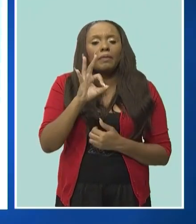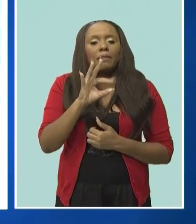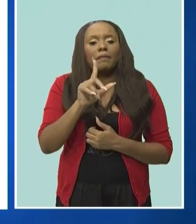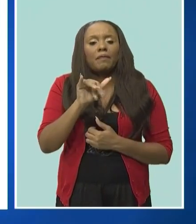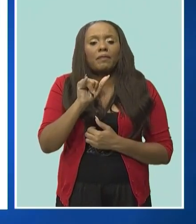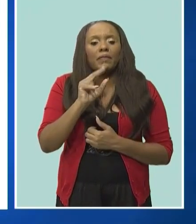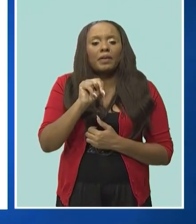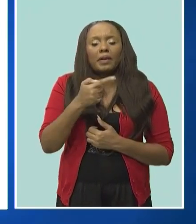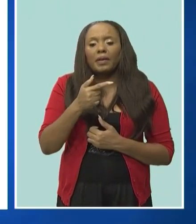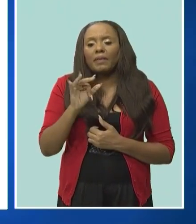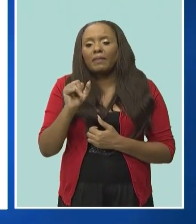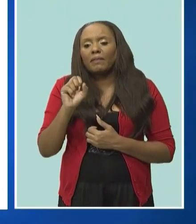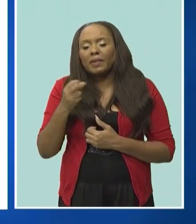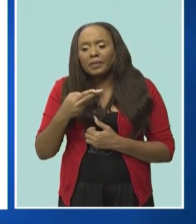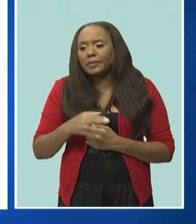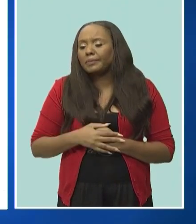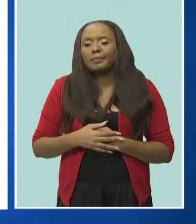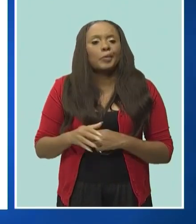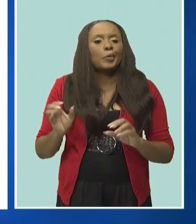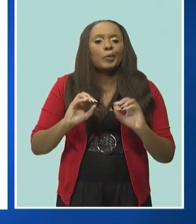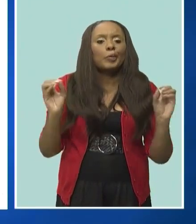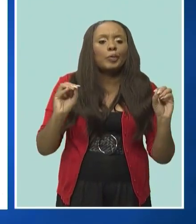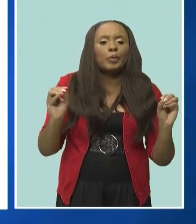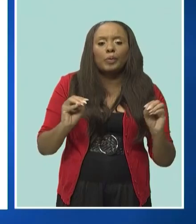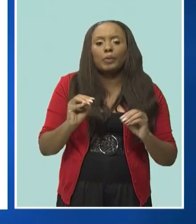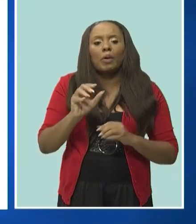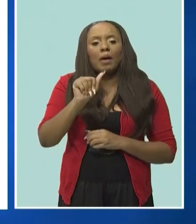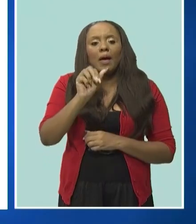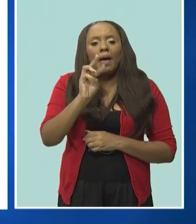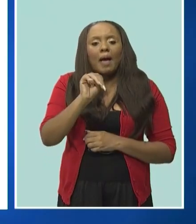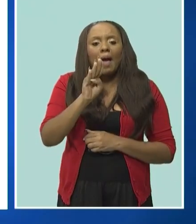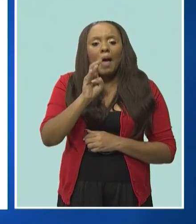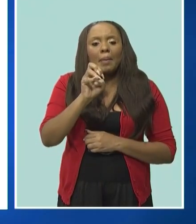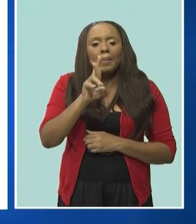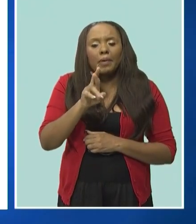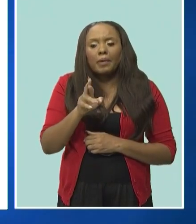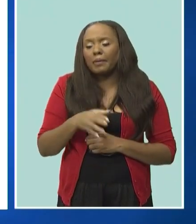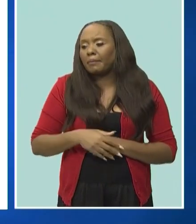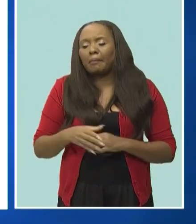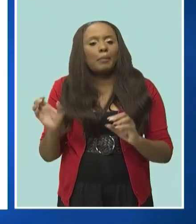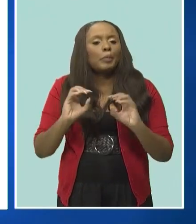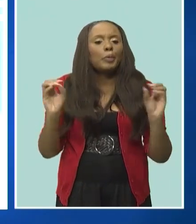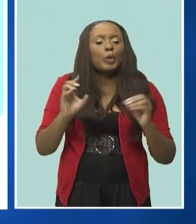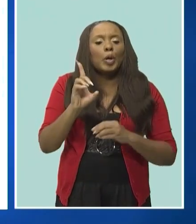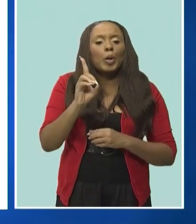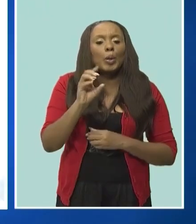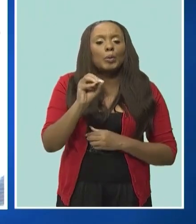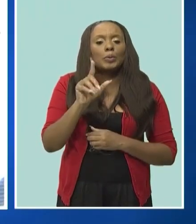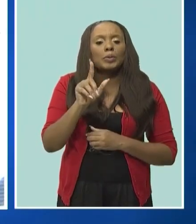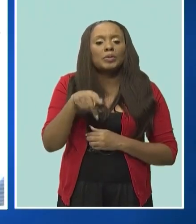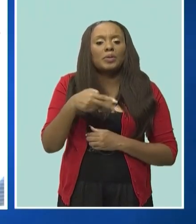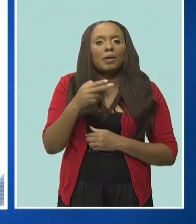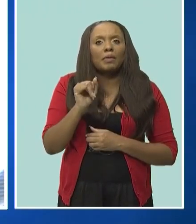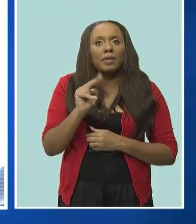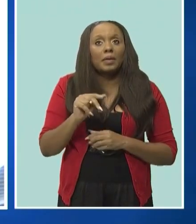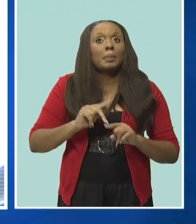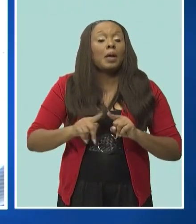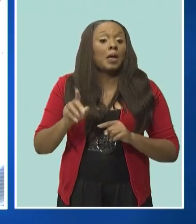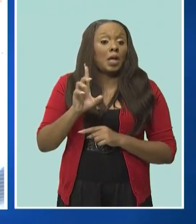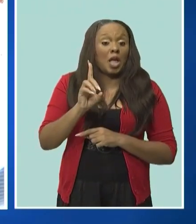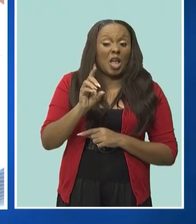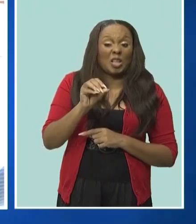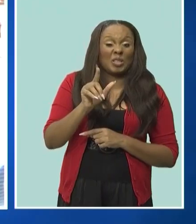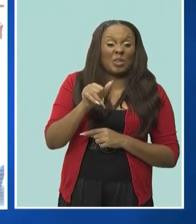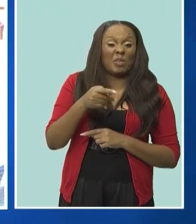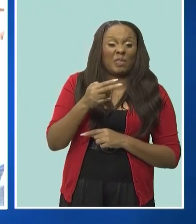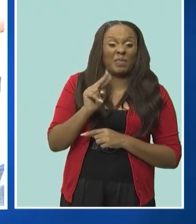hit. We are not having the dolphins. The dolphins are coming slight, and they're selling from the boat at $12 per pound. So we let a lot of fish